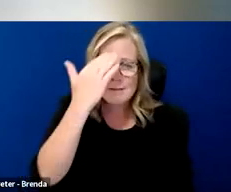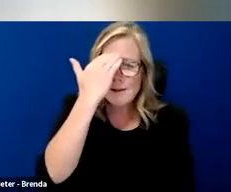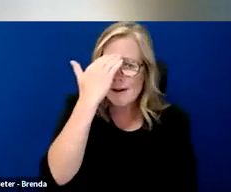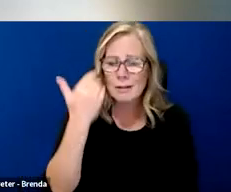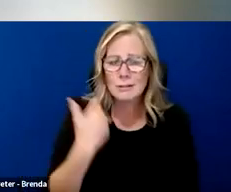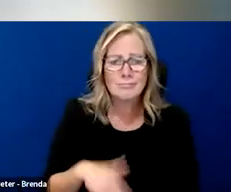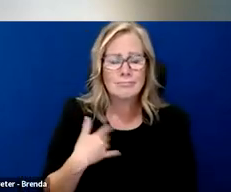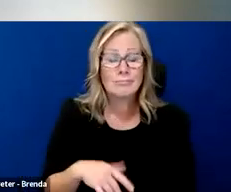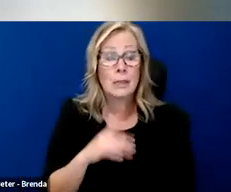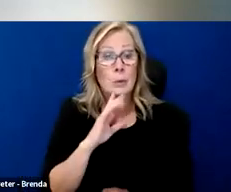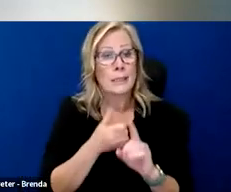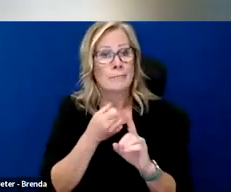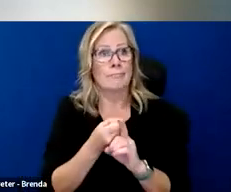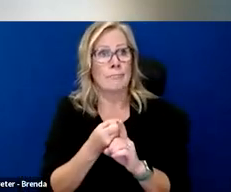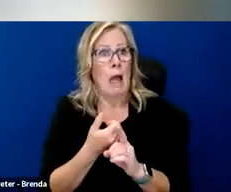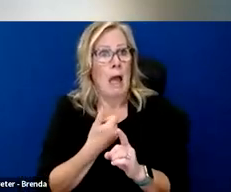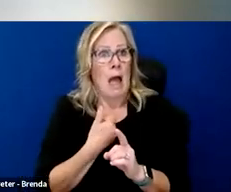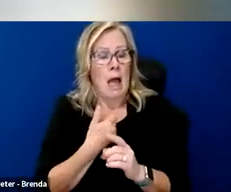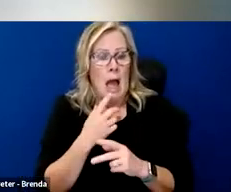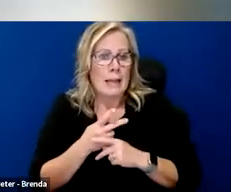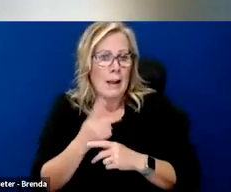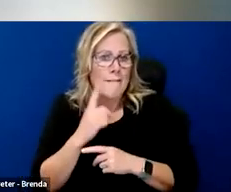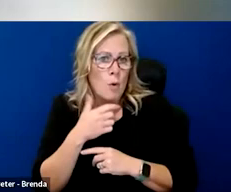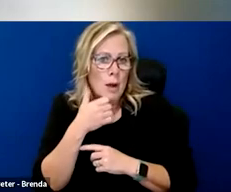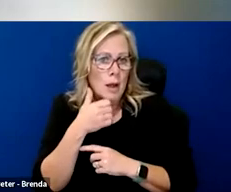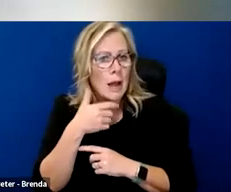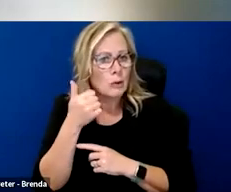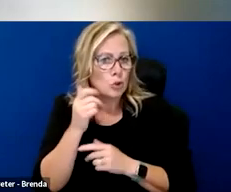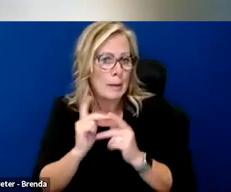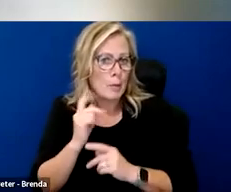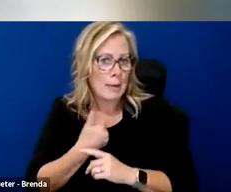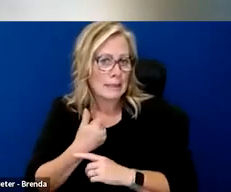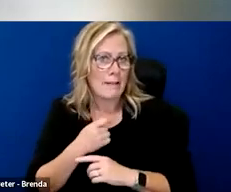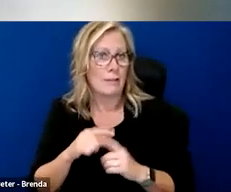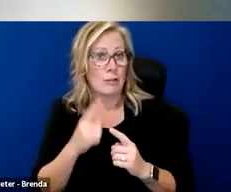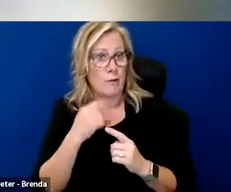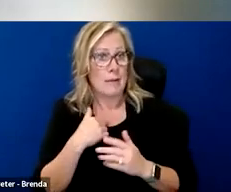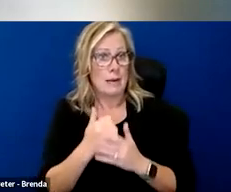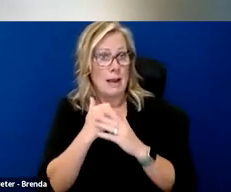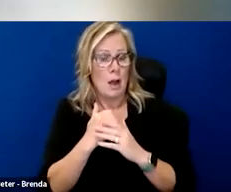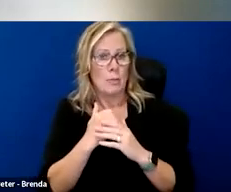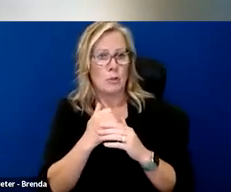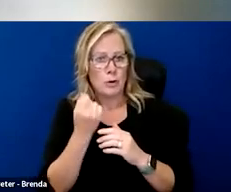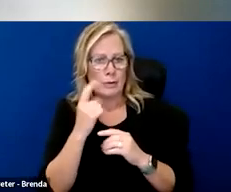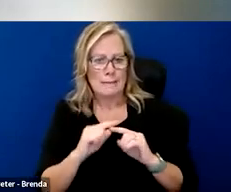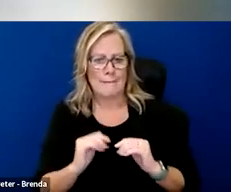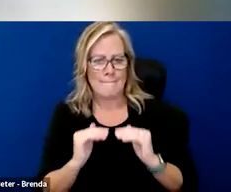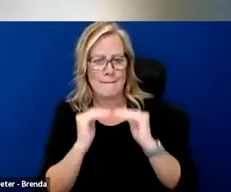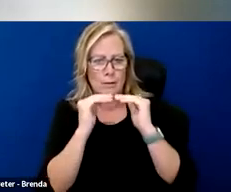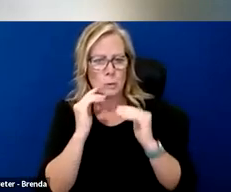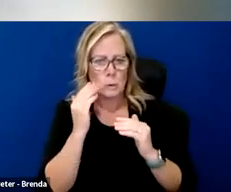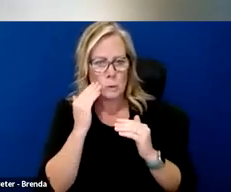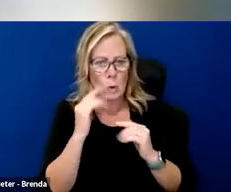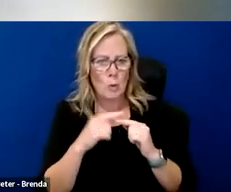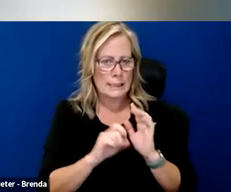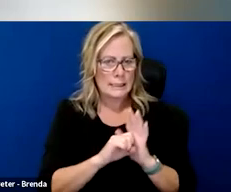stood out having being a caretaker for an elder is understanding the different stages of the heat-related illness and knowing when to seek seek